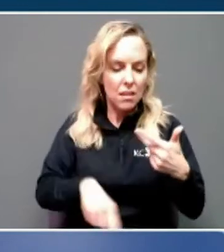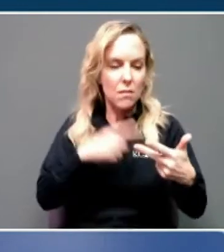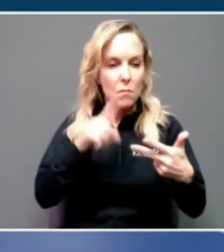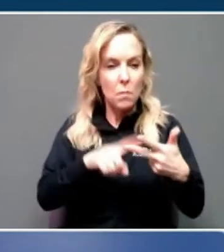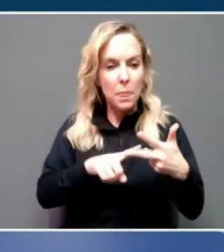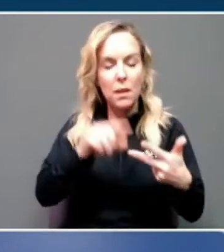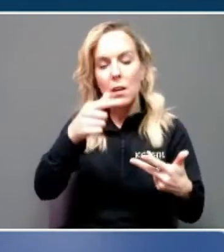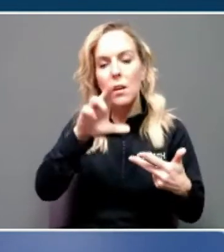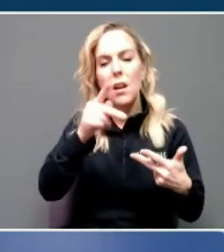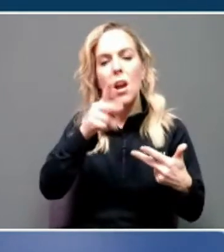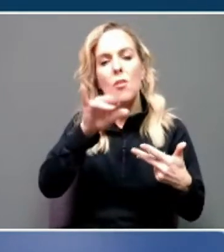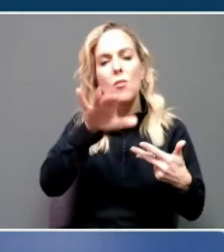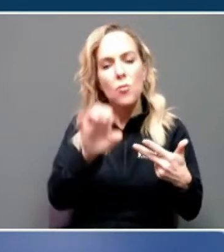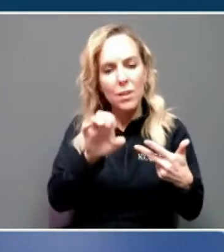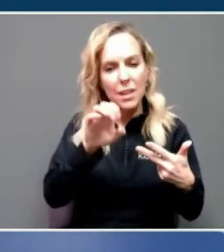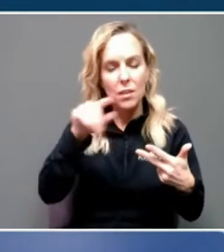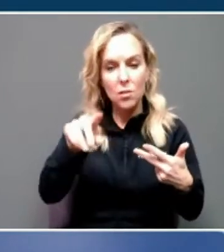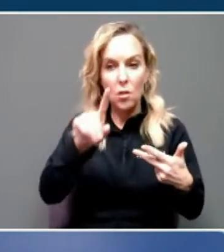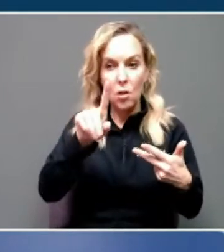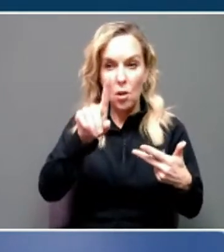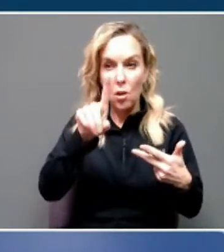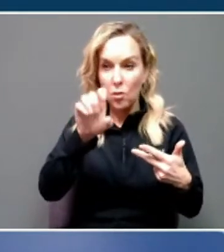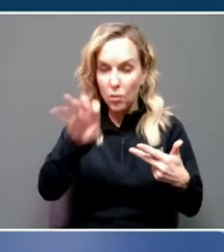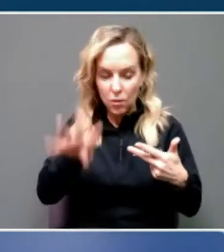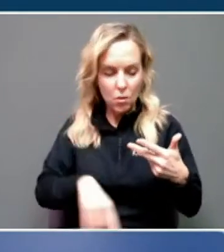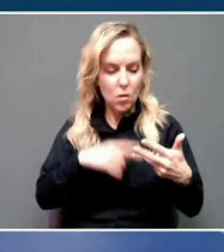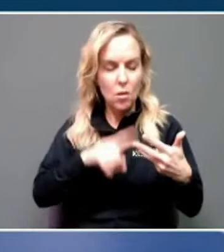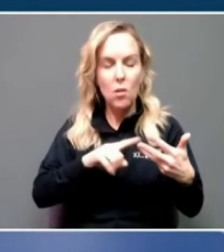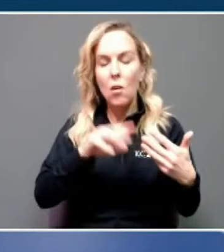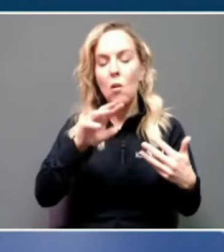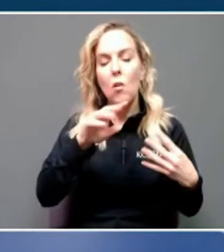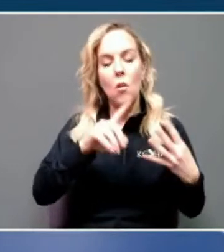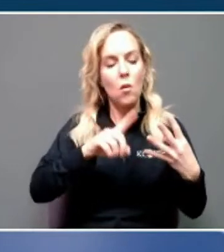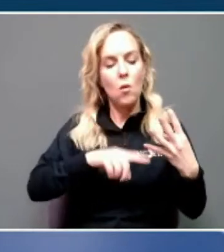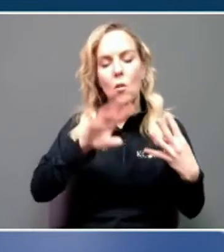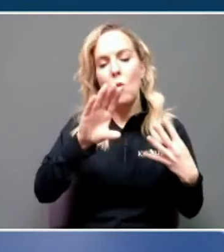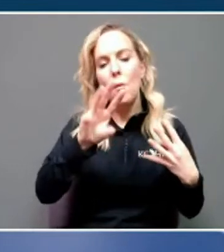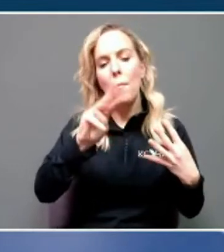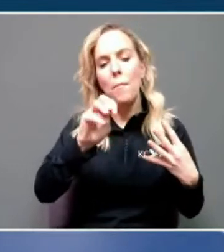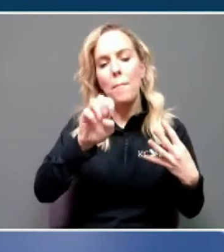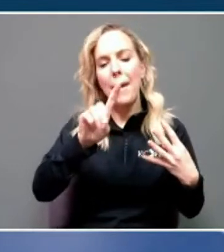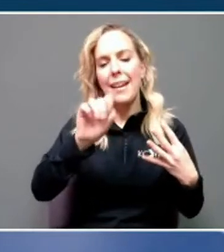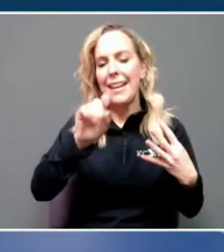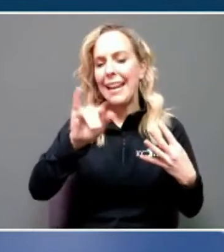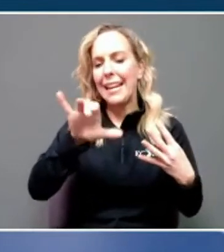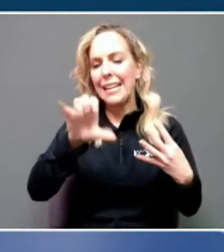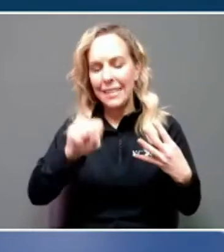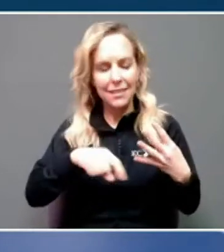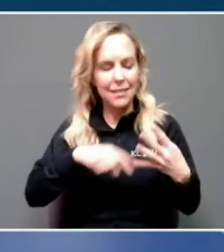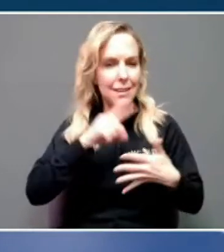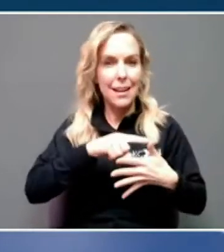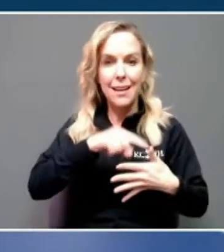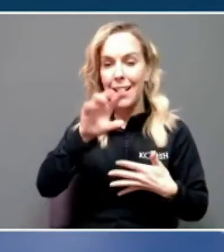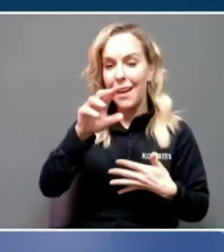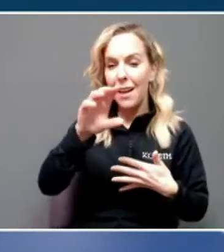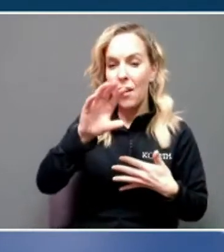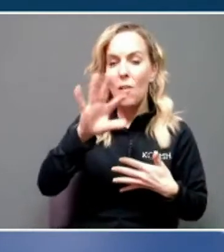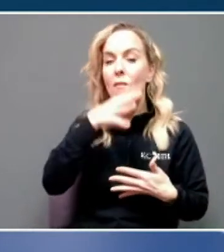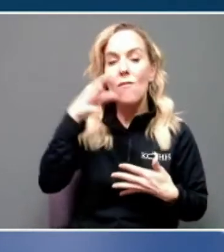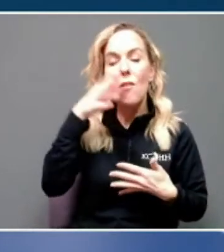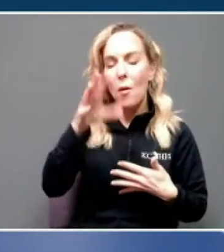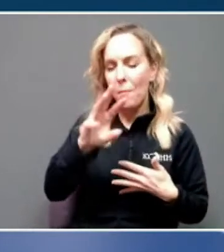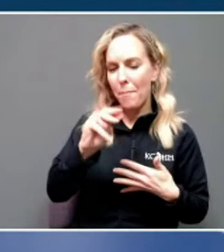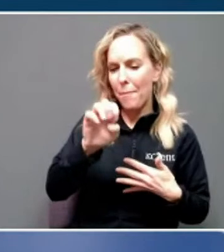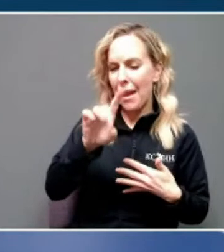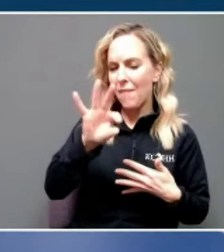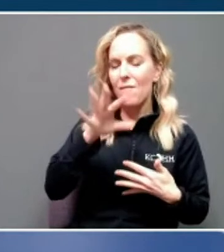jobs, Quadrant Magnetics, 200 jobs in Louisville, 80 Acres Farms, 125 jobs in